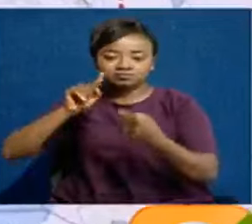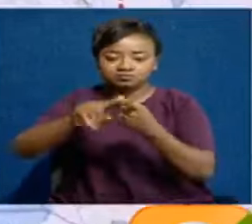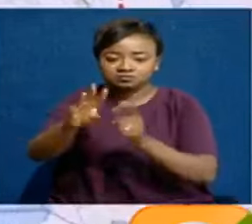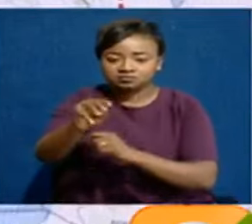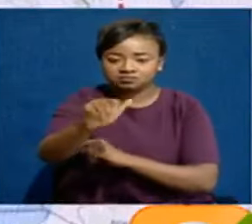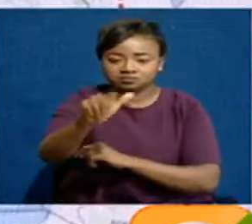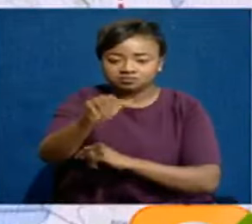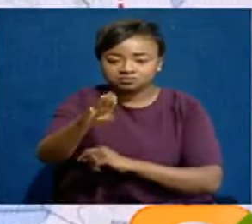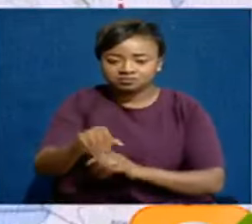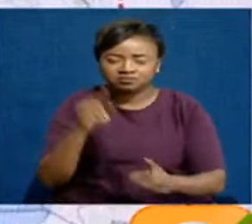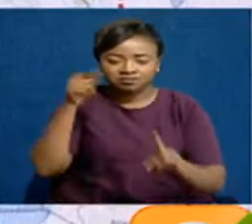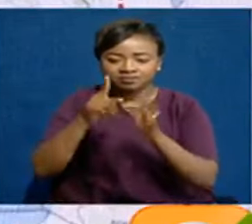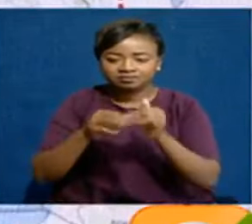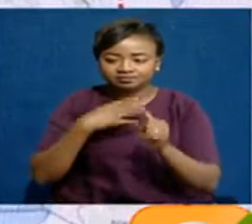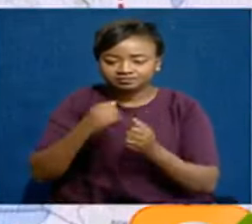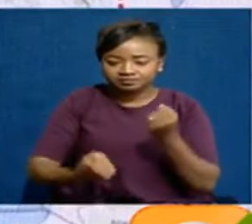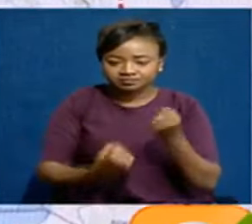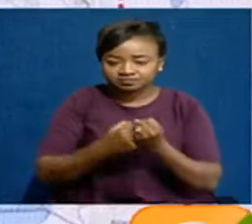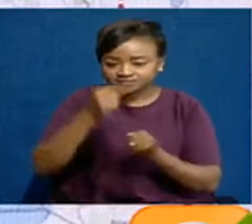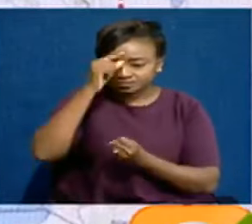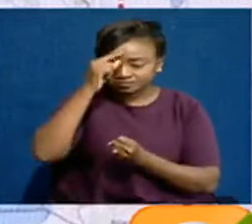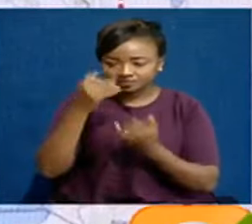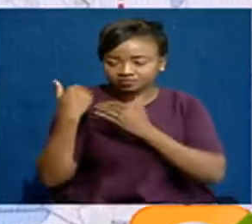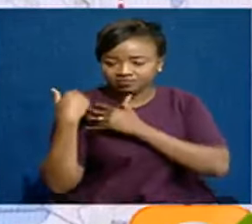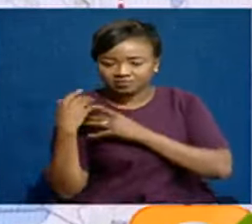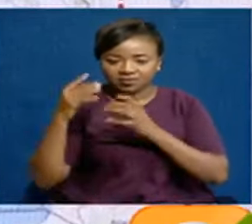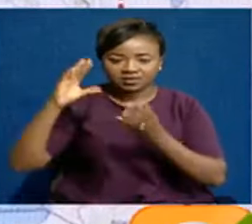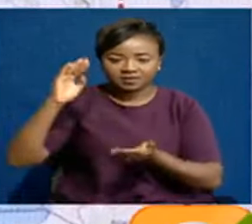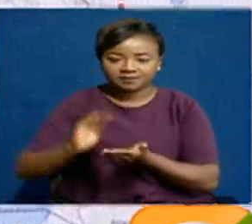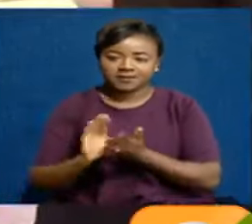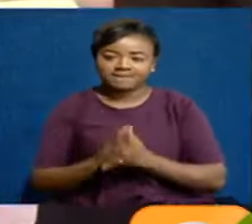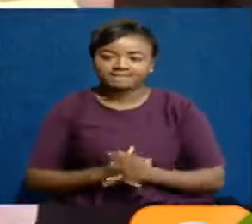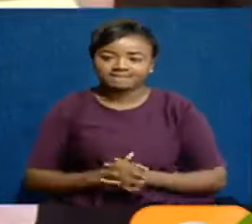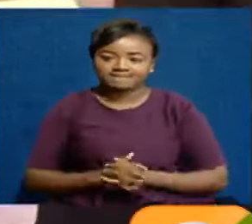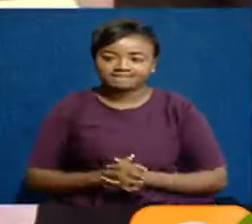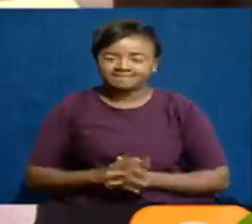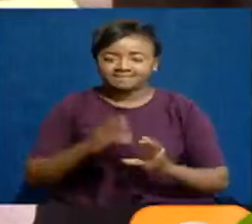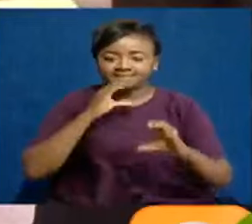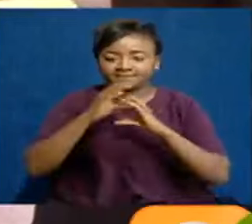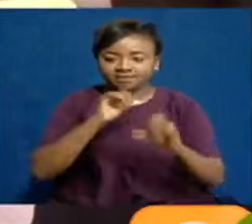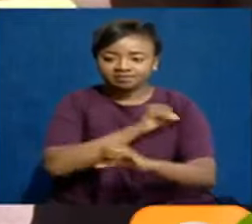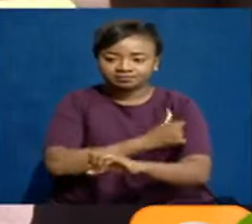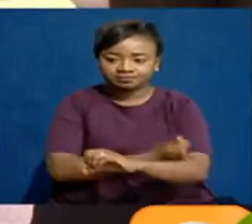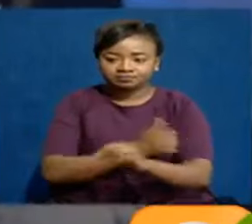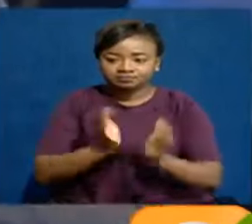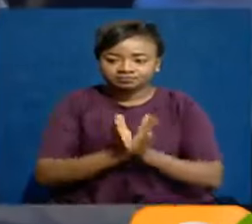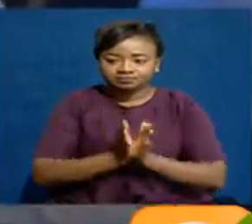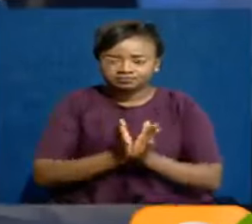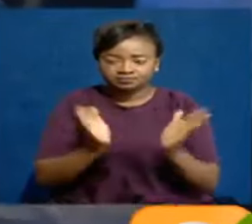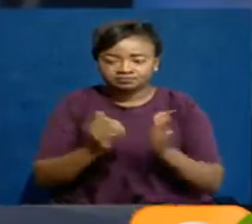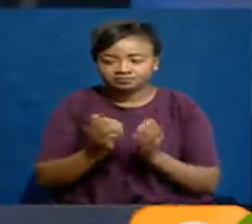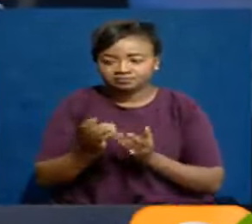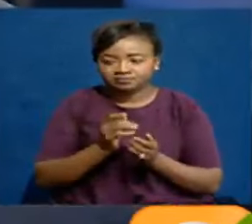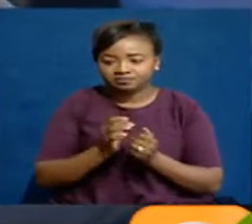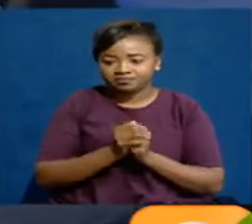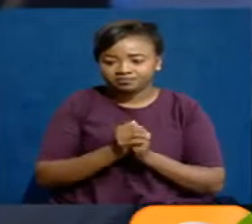significantly reduce the government's burden of increasing connectivity across the country. Communication Authority Director General David Mugonyi